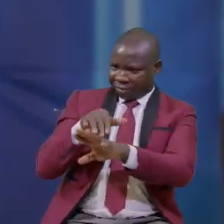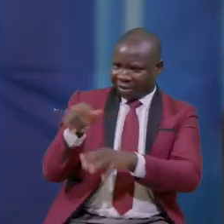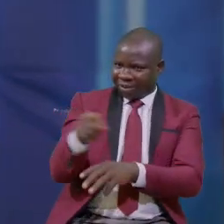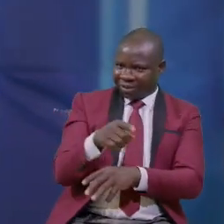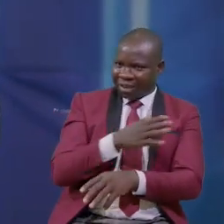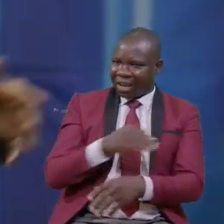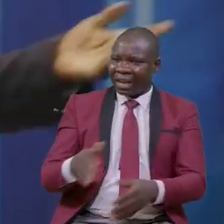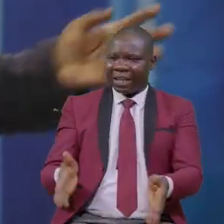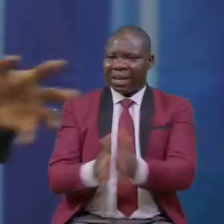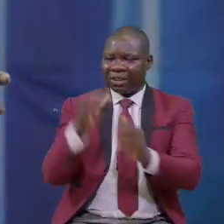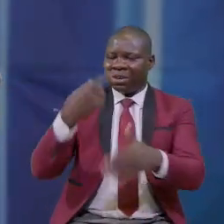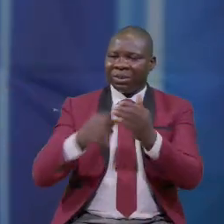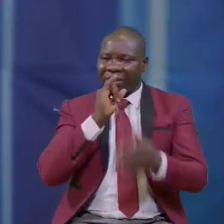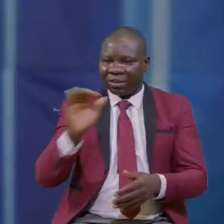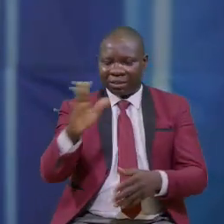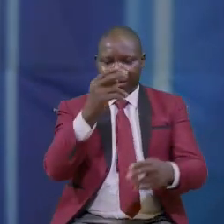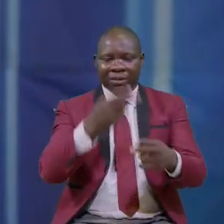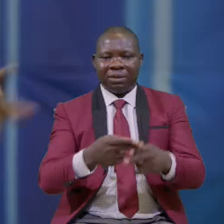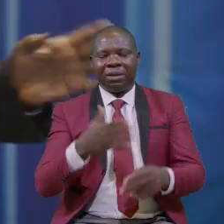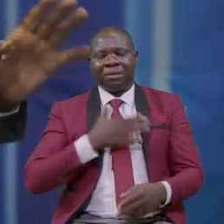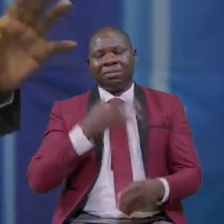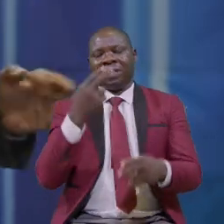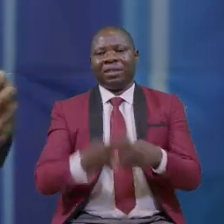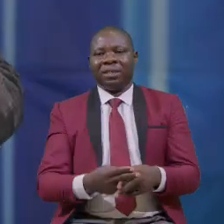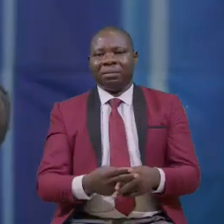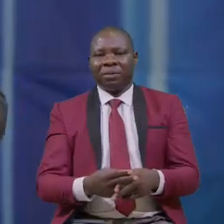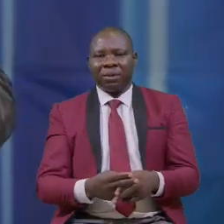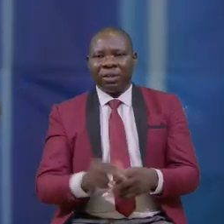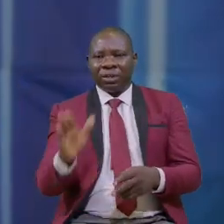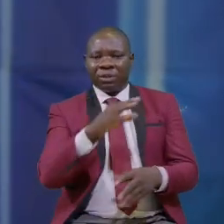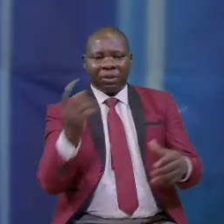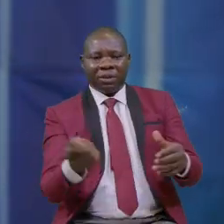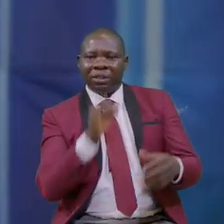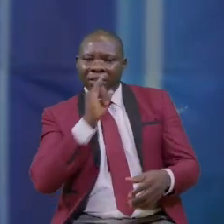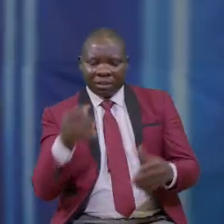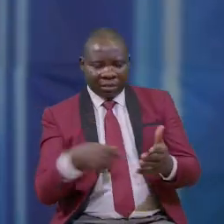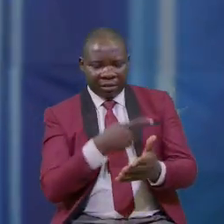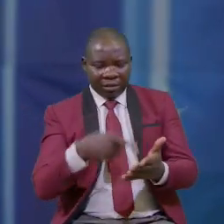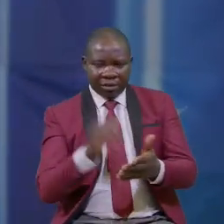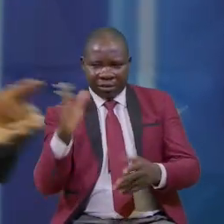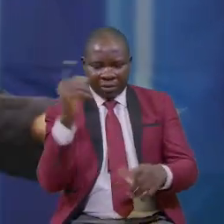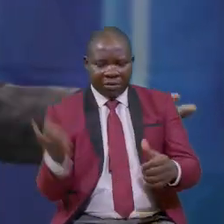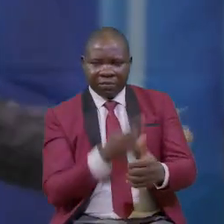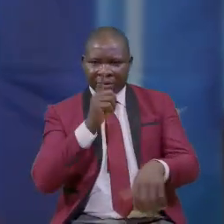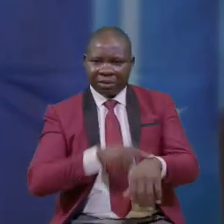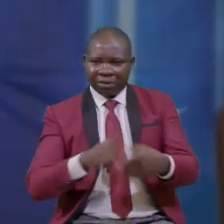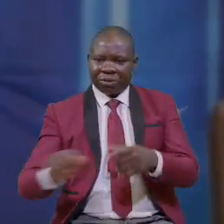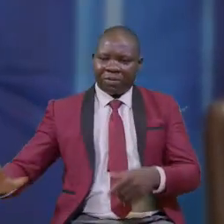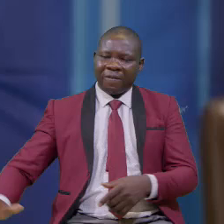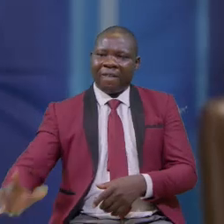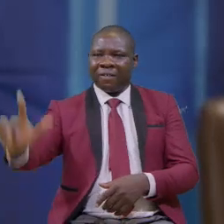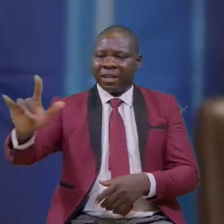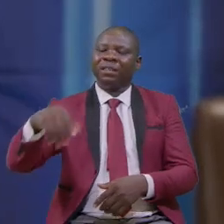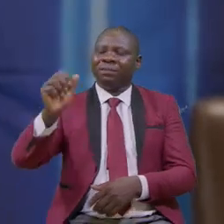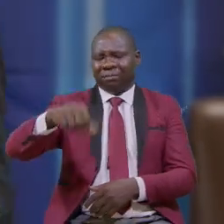what's your name? You say, this is my name. He says, your first time of flying? You say, yes, this is the first time